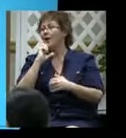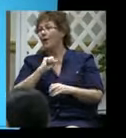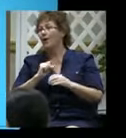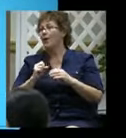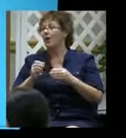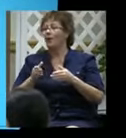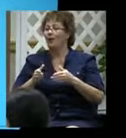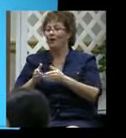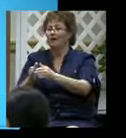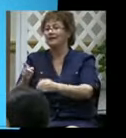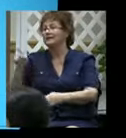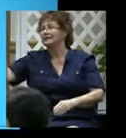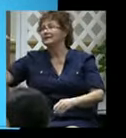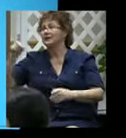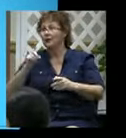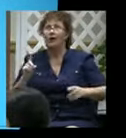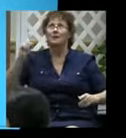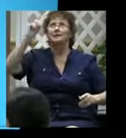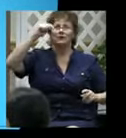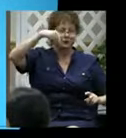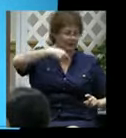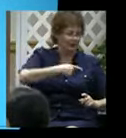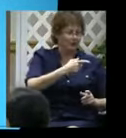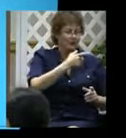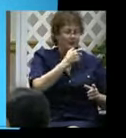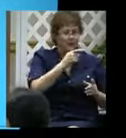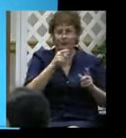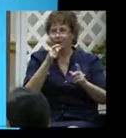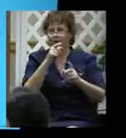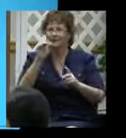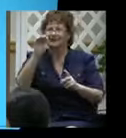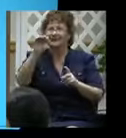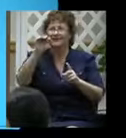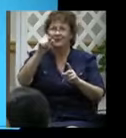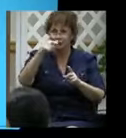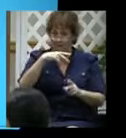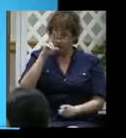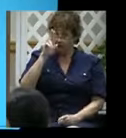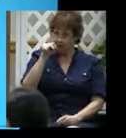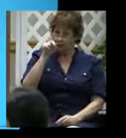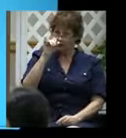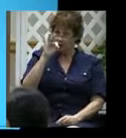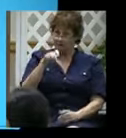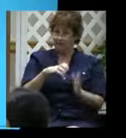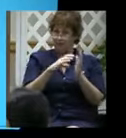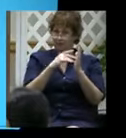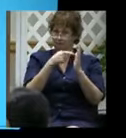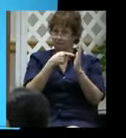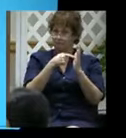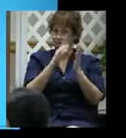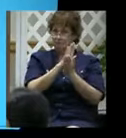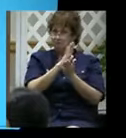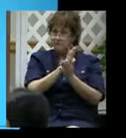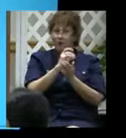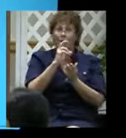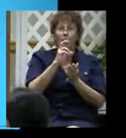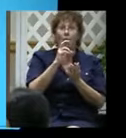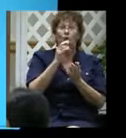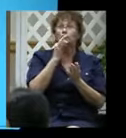street, or the office upstairs or downstairs. So you could always go back to them and see whether they have updates, whether or not there are other documents coming your